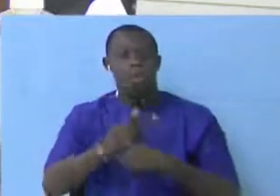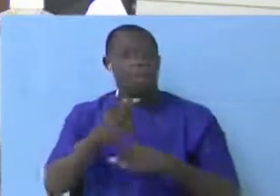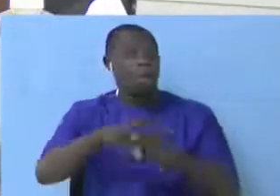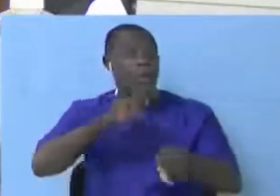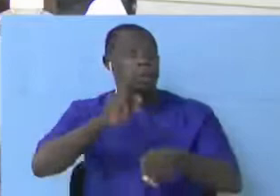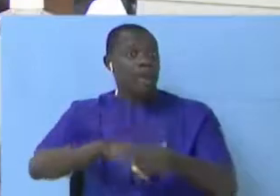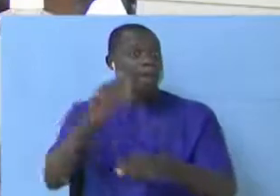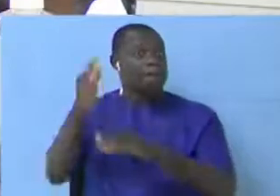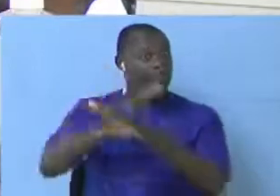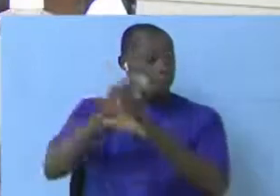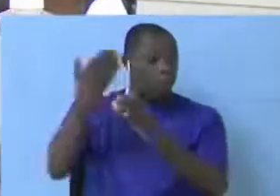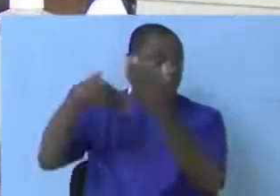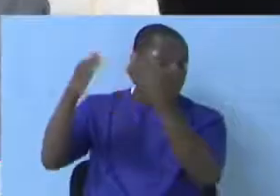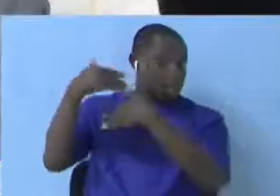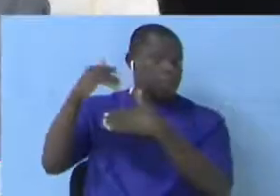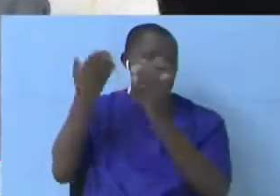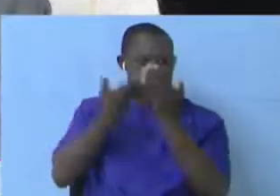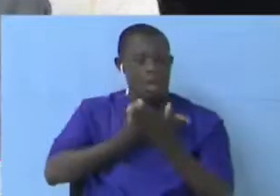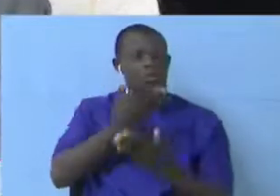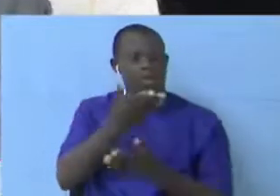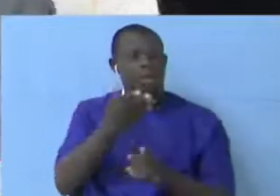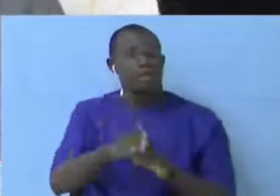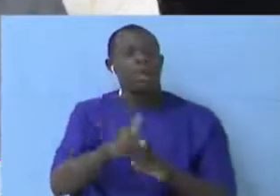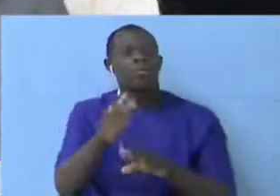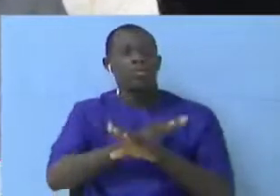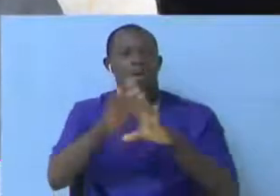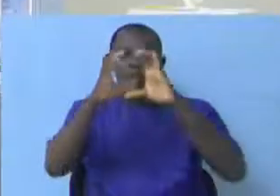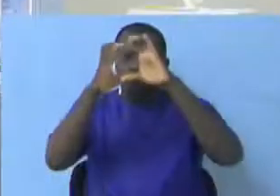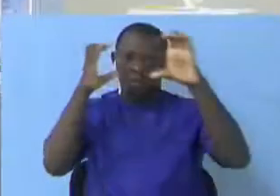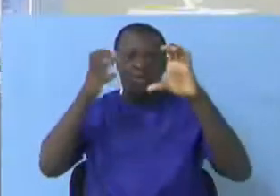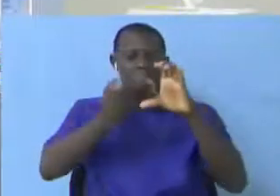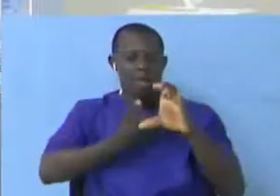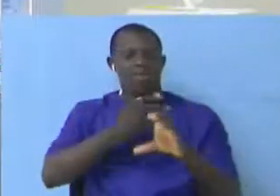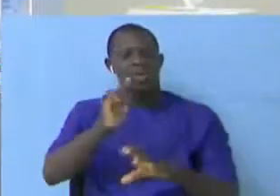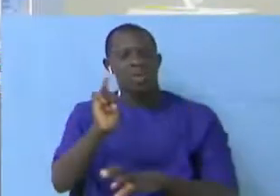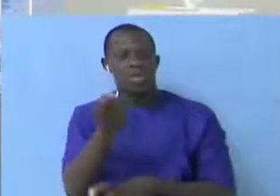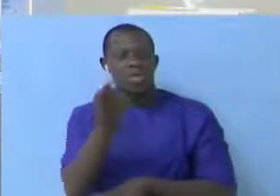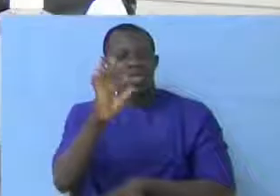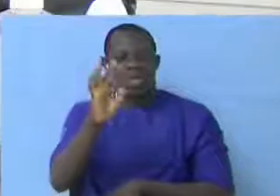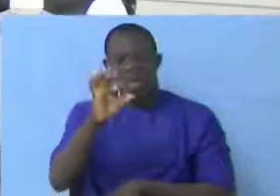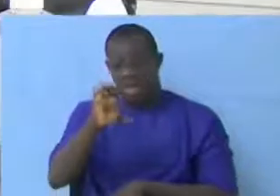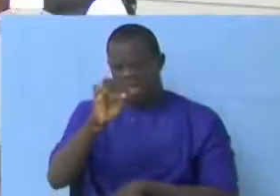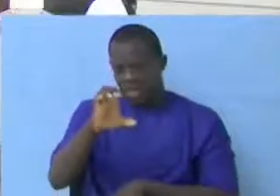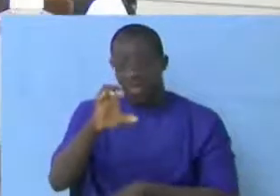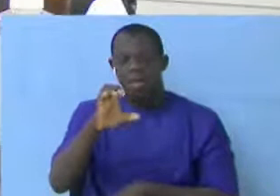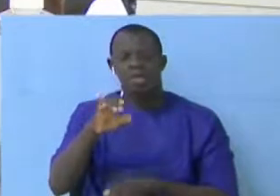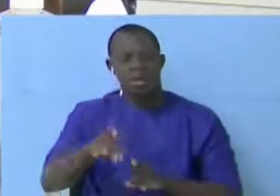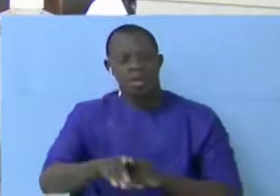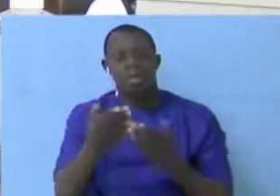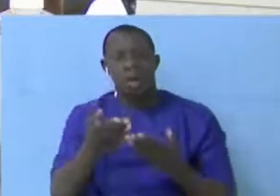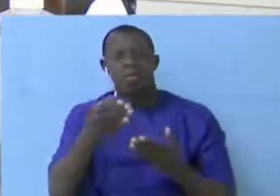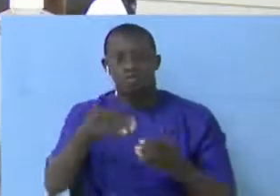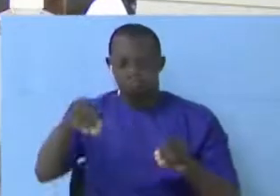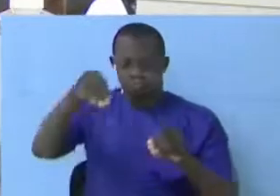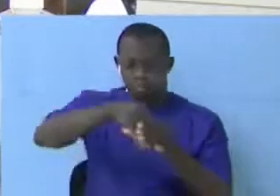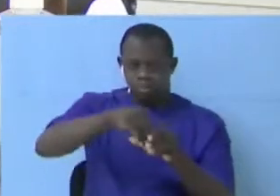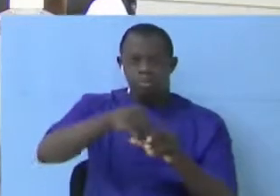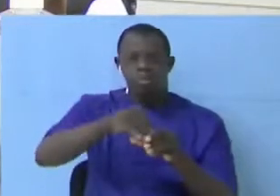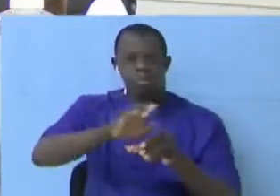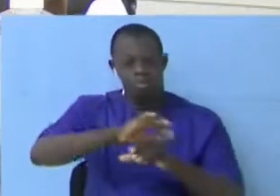GTSC bus holder. But there was a bus. But the bus was in and we put them in the bus.